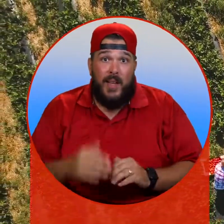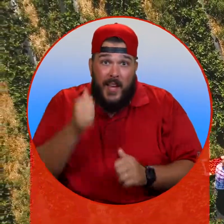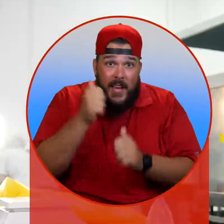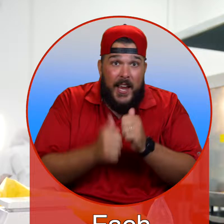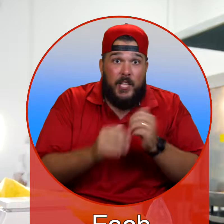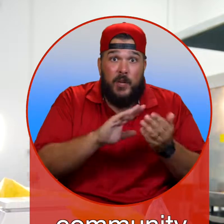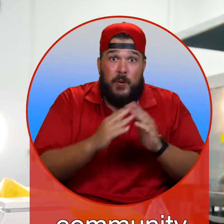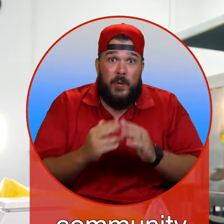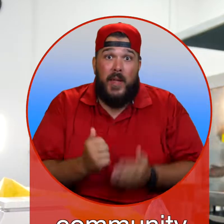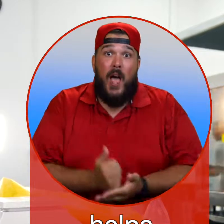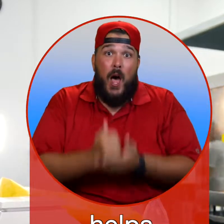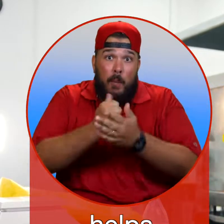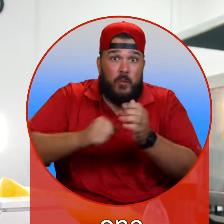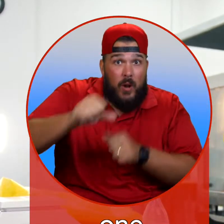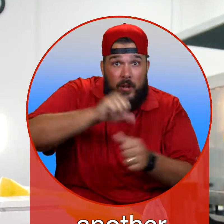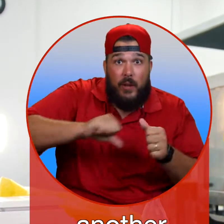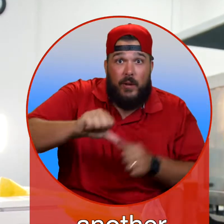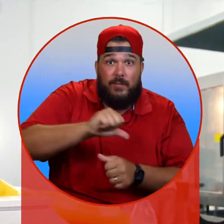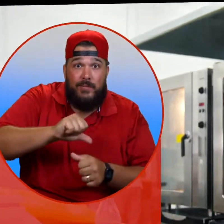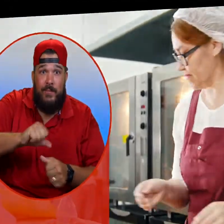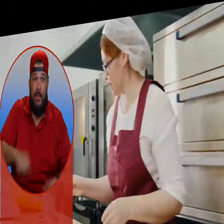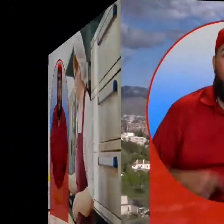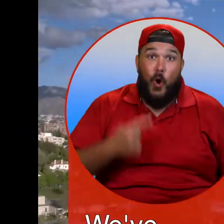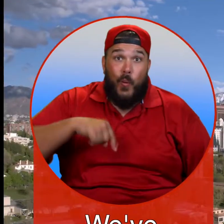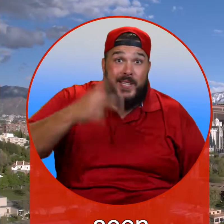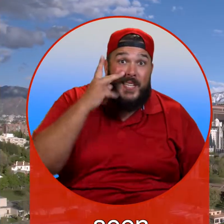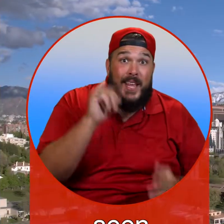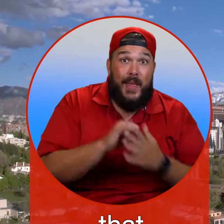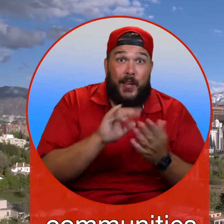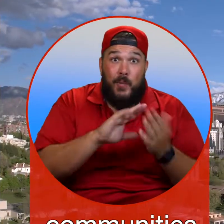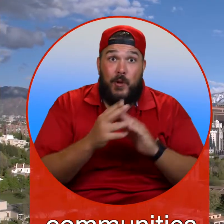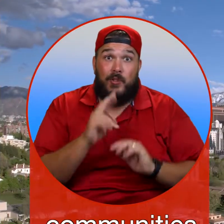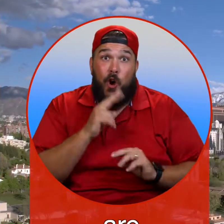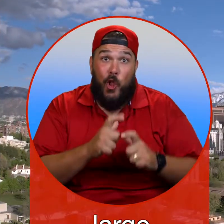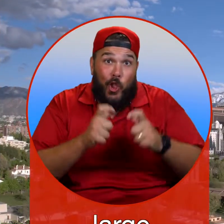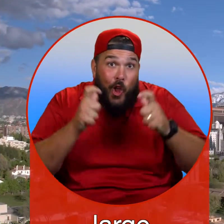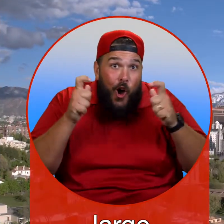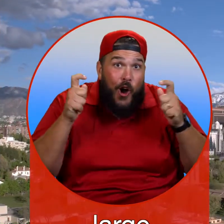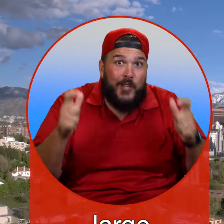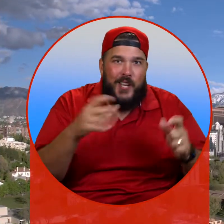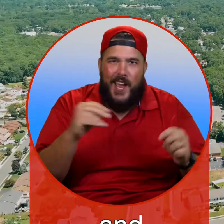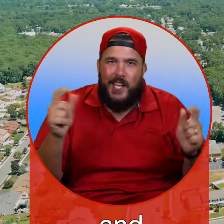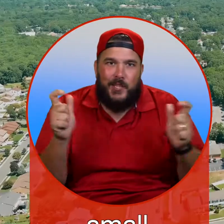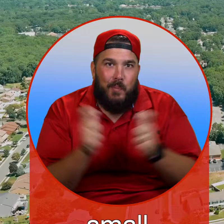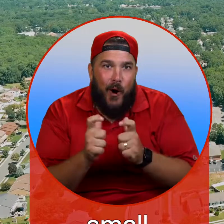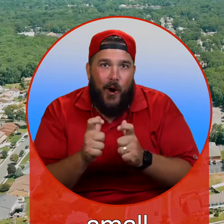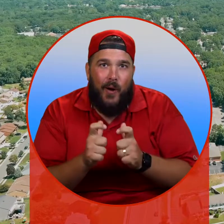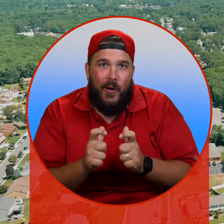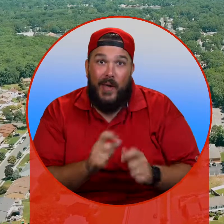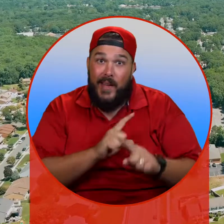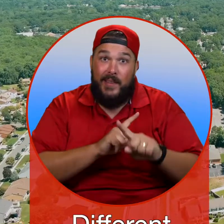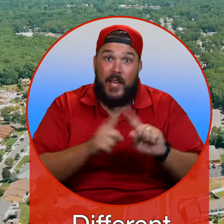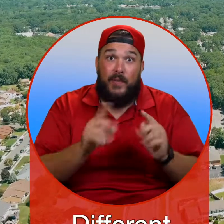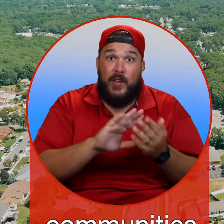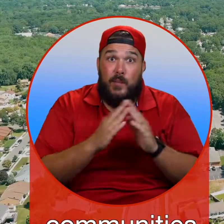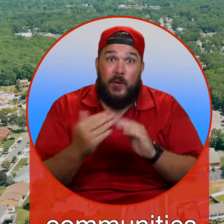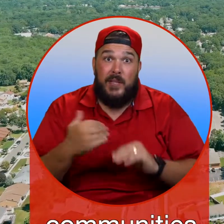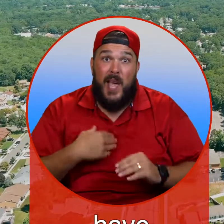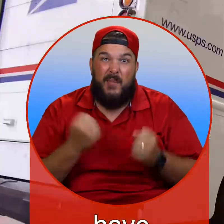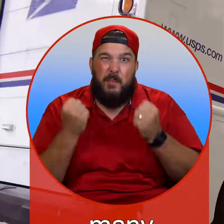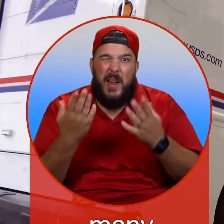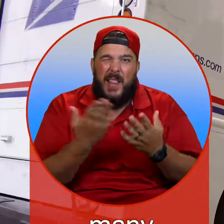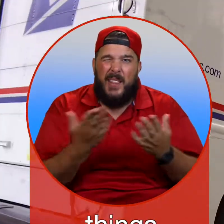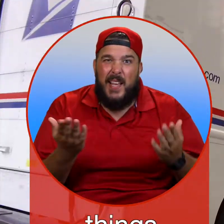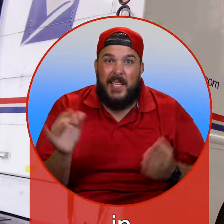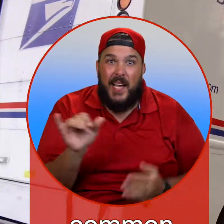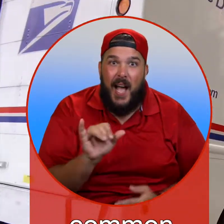communities. Each community helps one another. We see that communities are large and small. Different communities